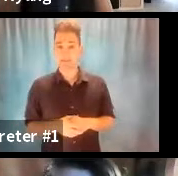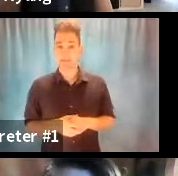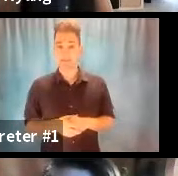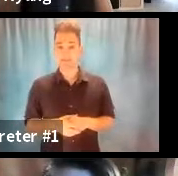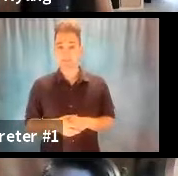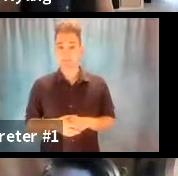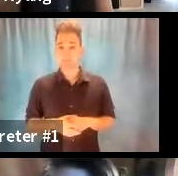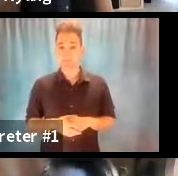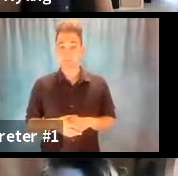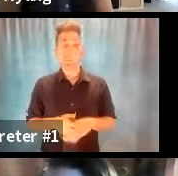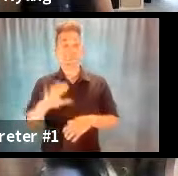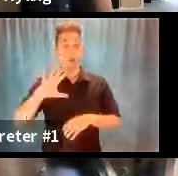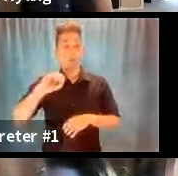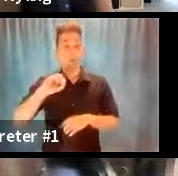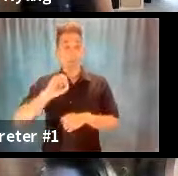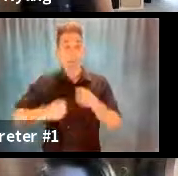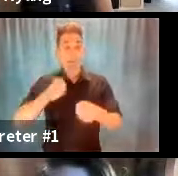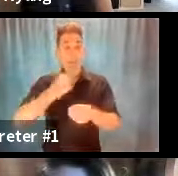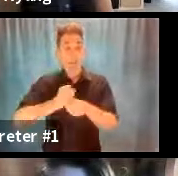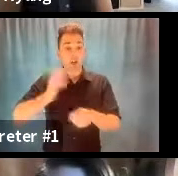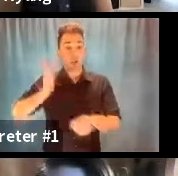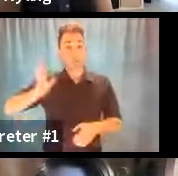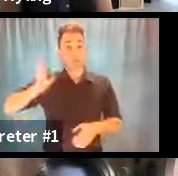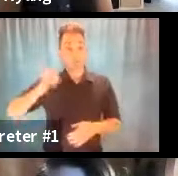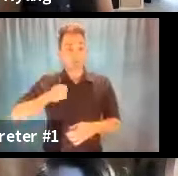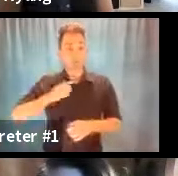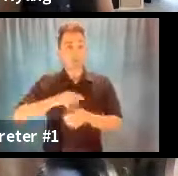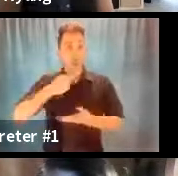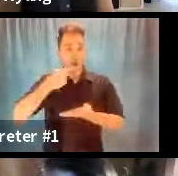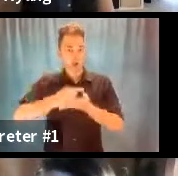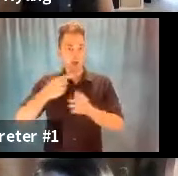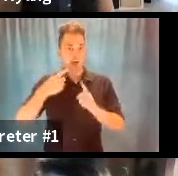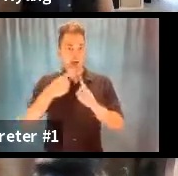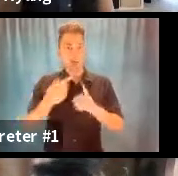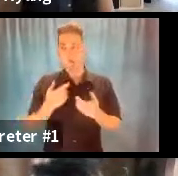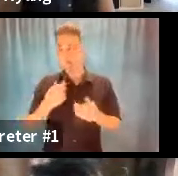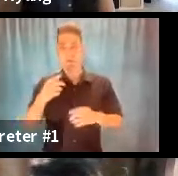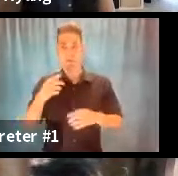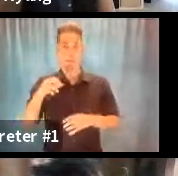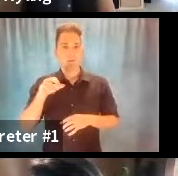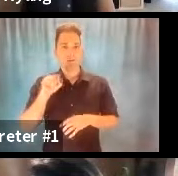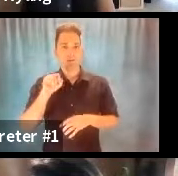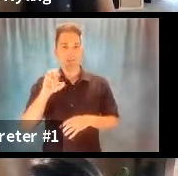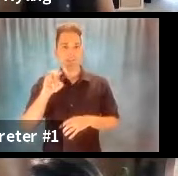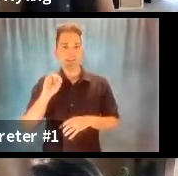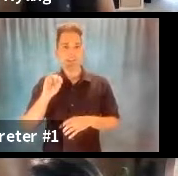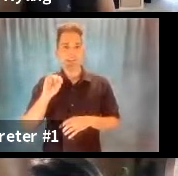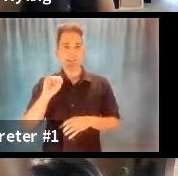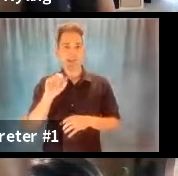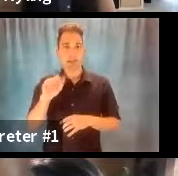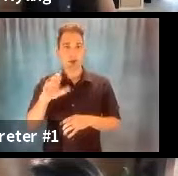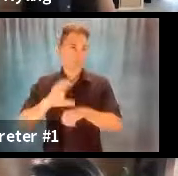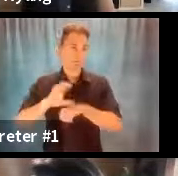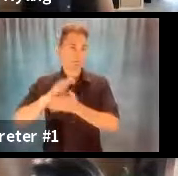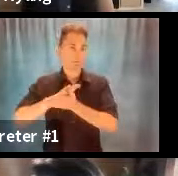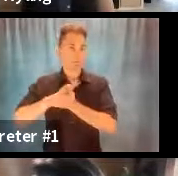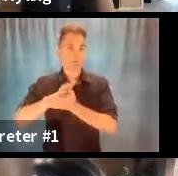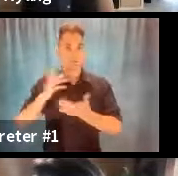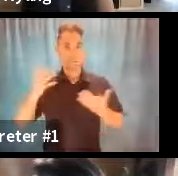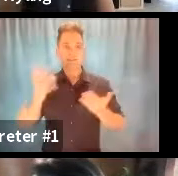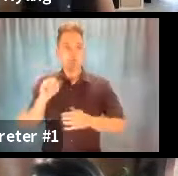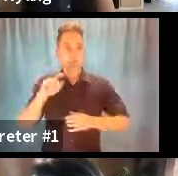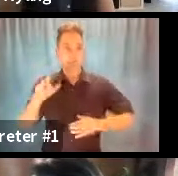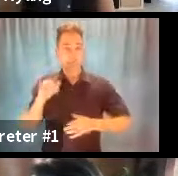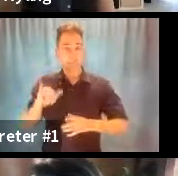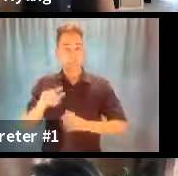50 years ago, I graduated from Concordia Seminary here in St. Louis. And by that time, I'd made a